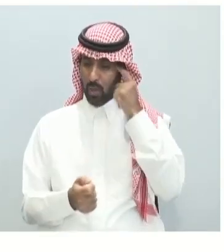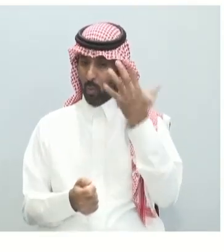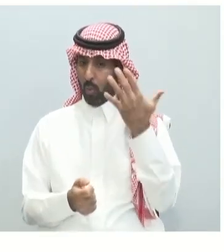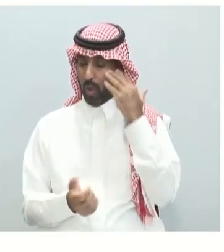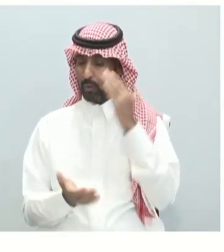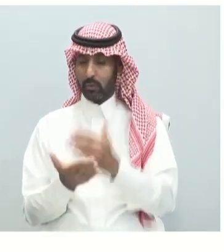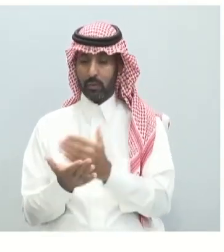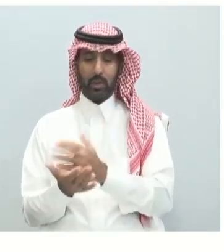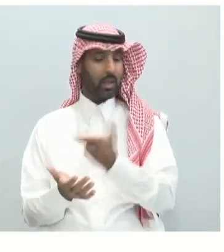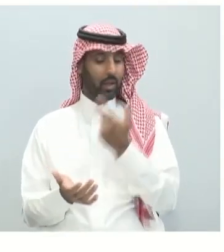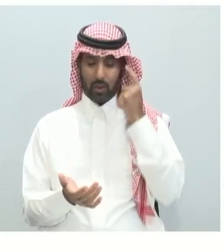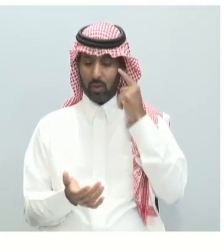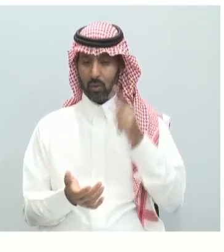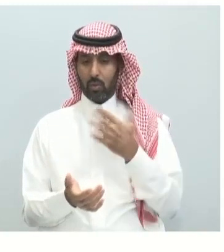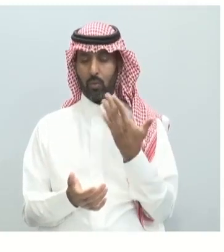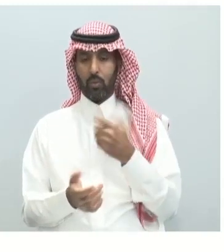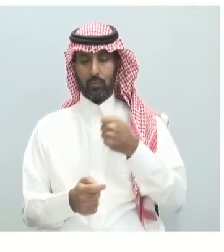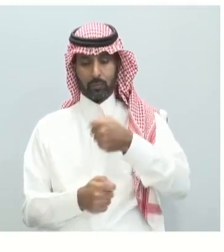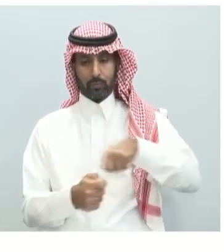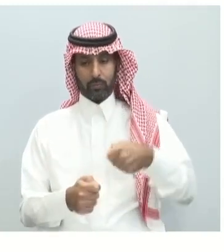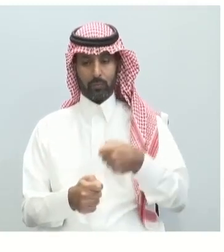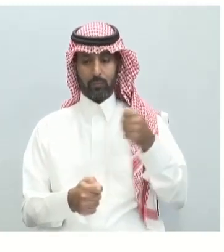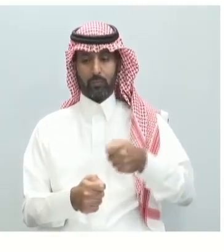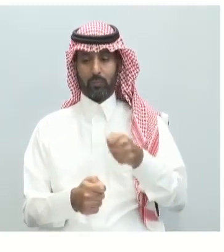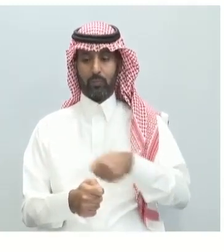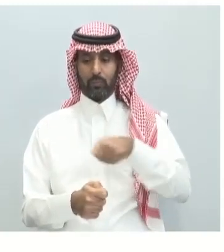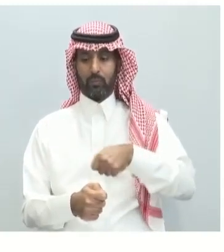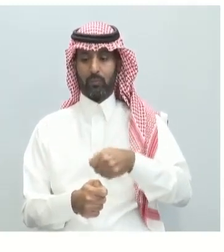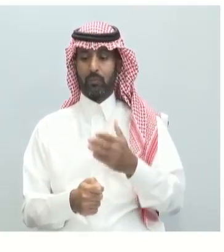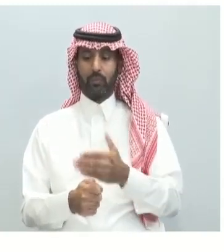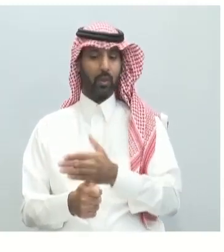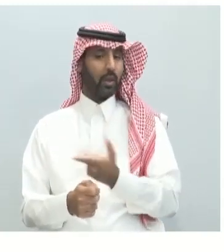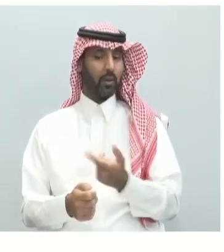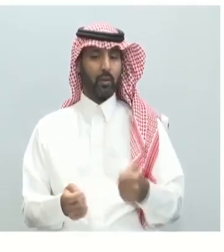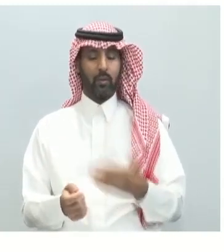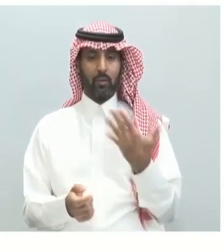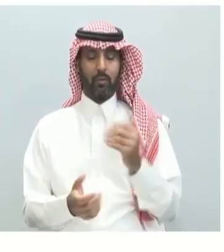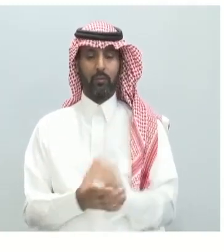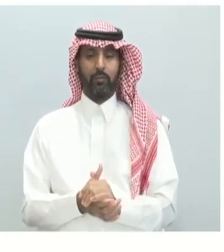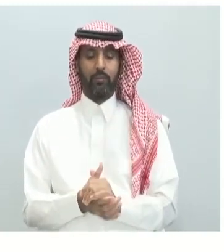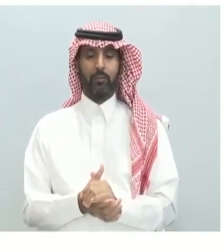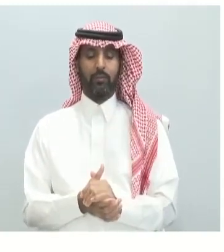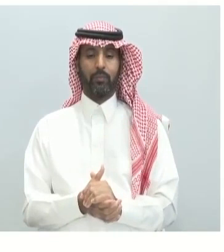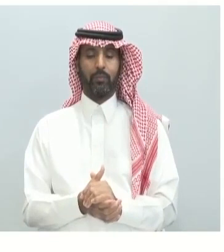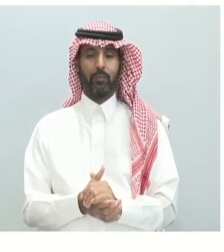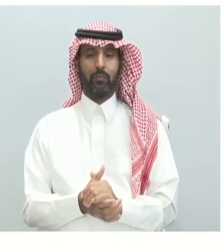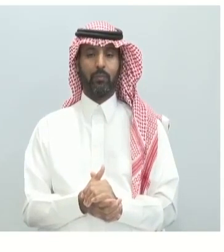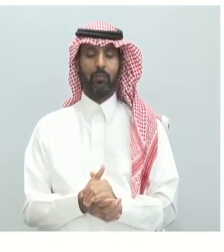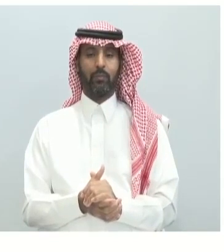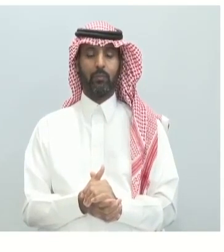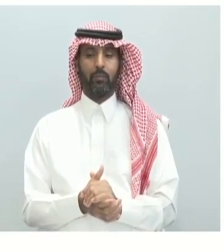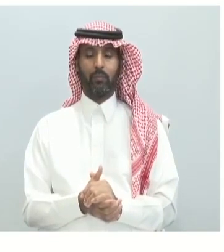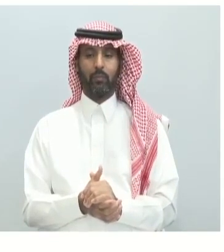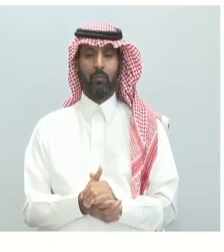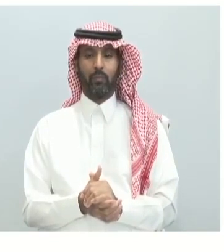new ways of cooking. Again, number five, one benefit of CSA for both, focus here on the word